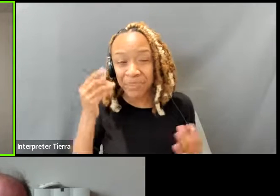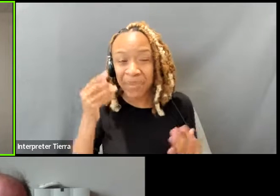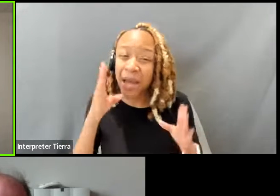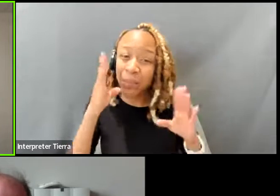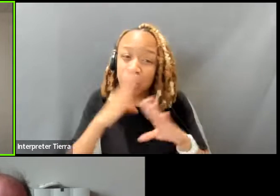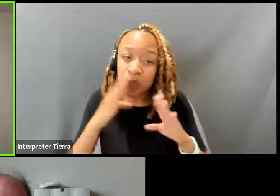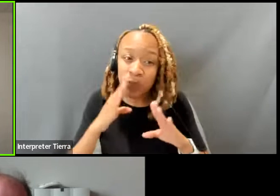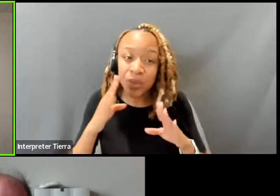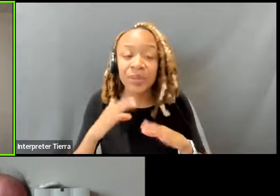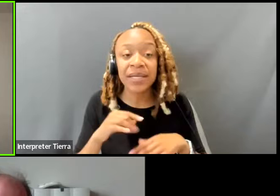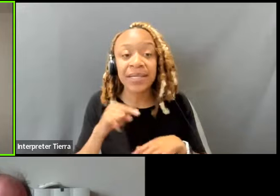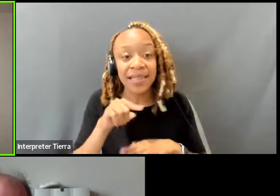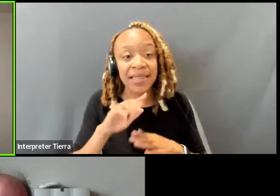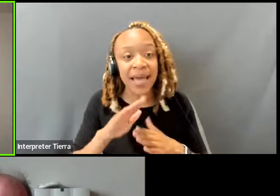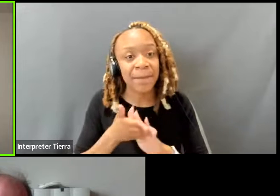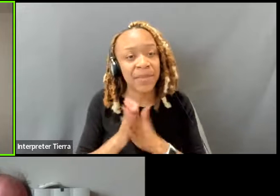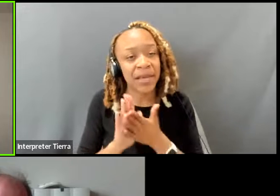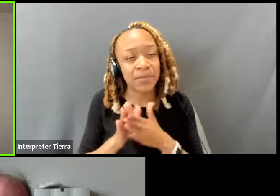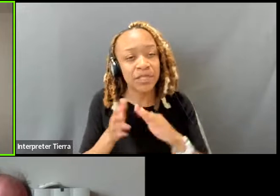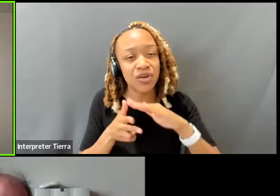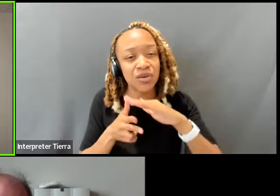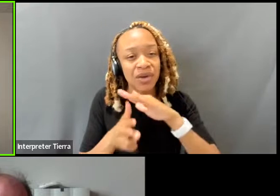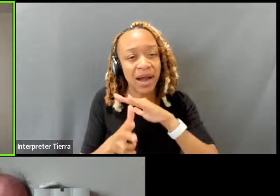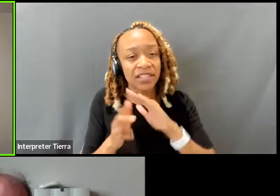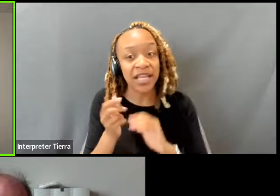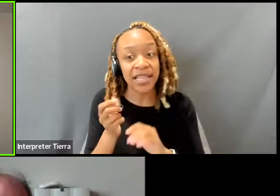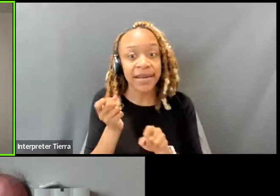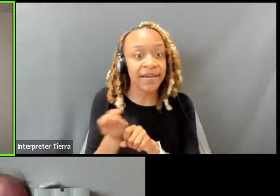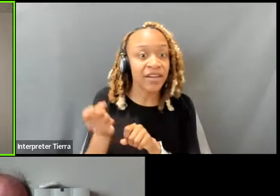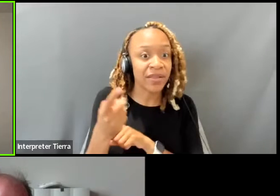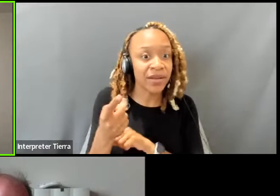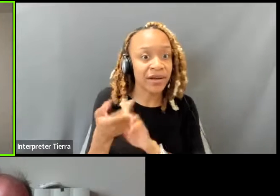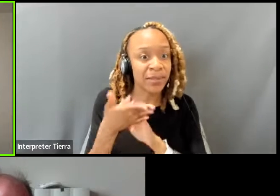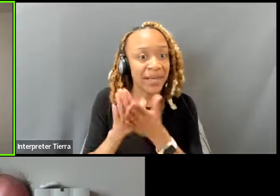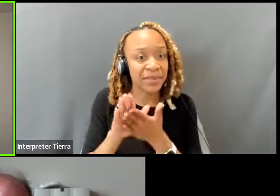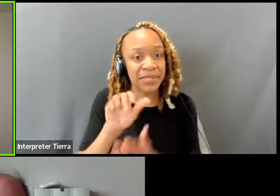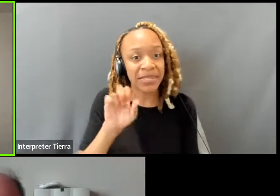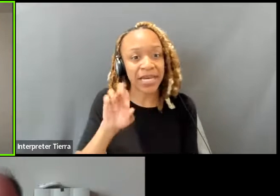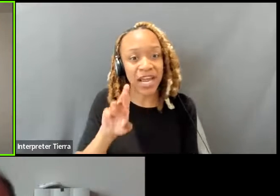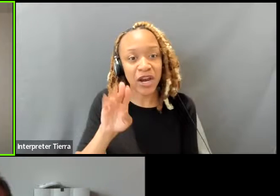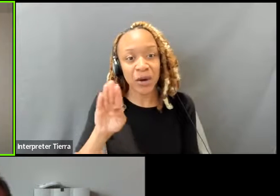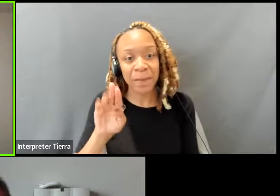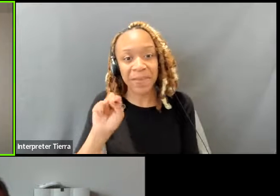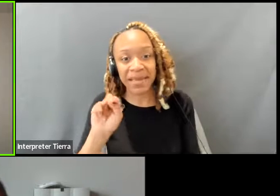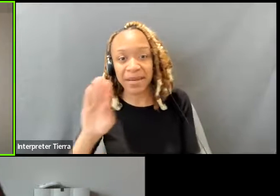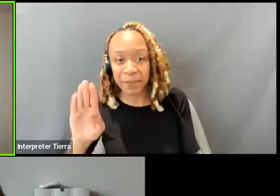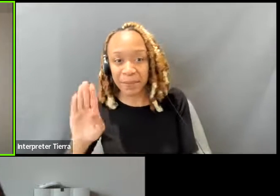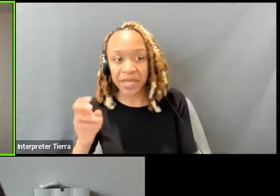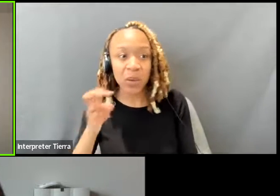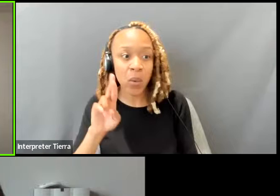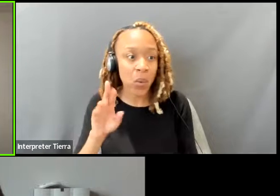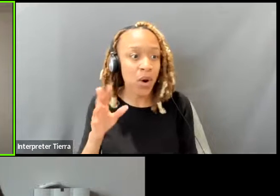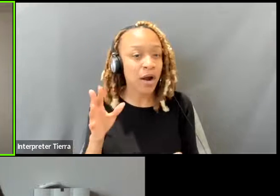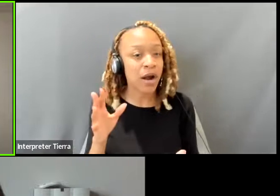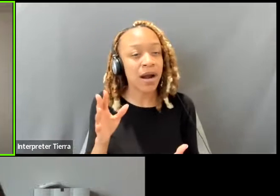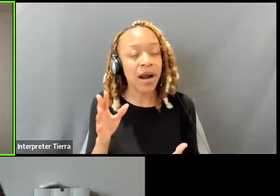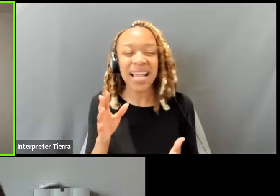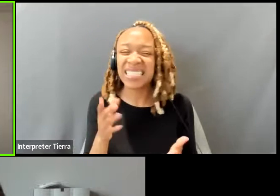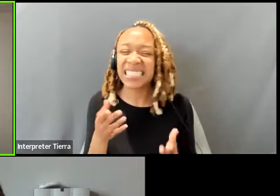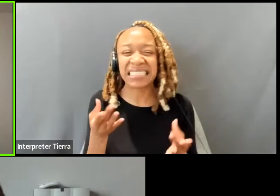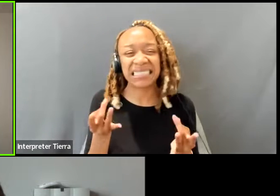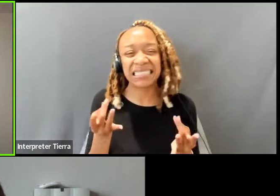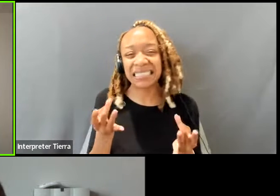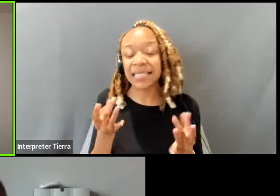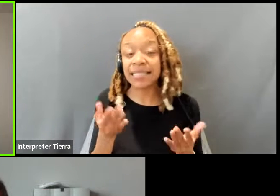about that becomes a garage, and then a year later it becomes an Airbnb, or they add it's a very easy thing to go